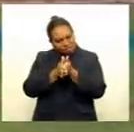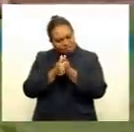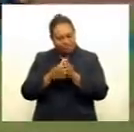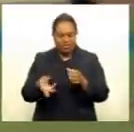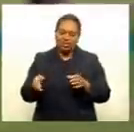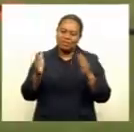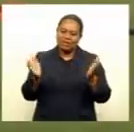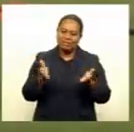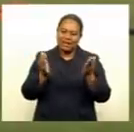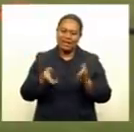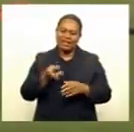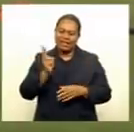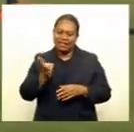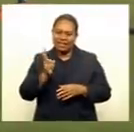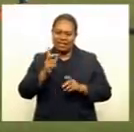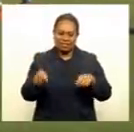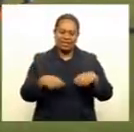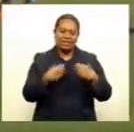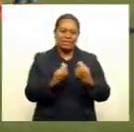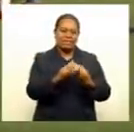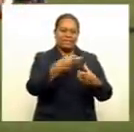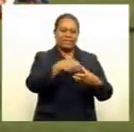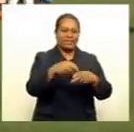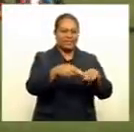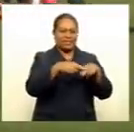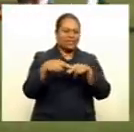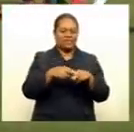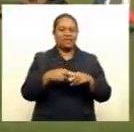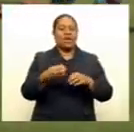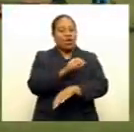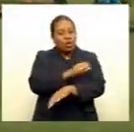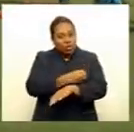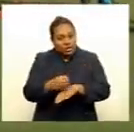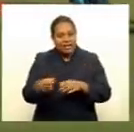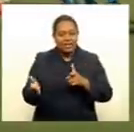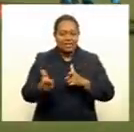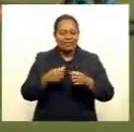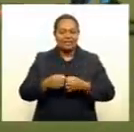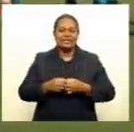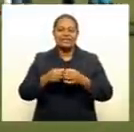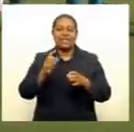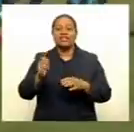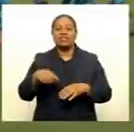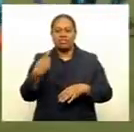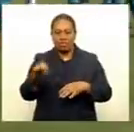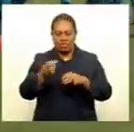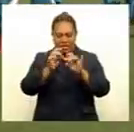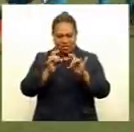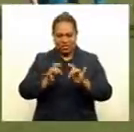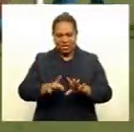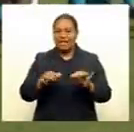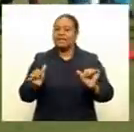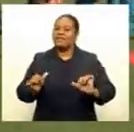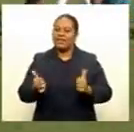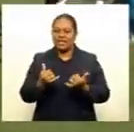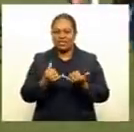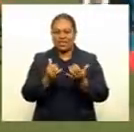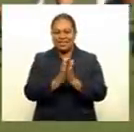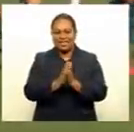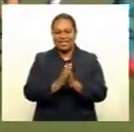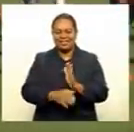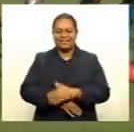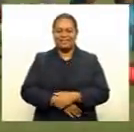for our team this weekend. The Oceania 7 starts tomorrow in Townsville, Australia and ends on Sunday.